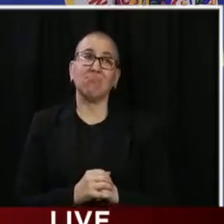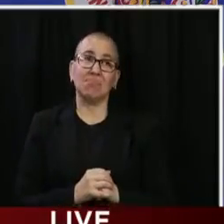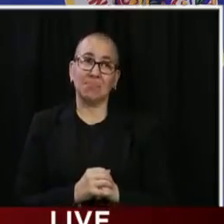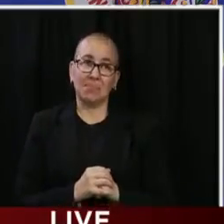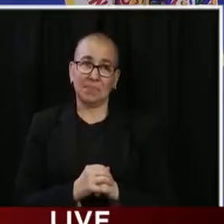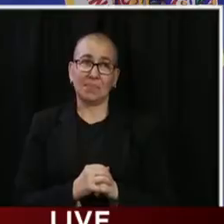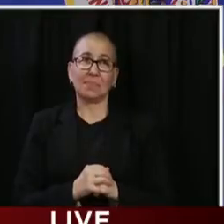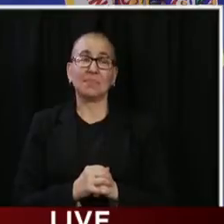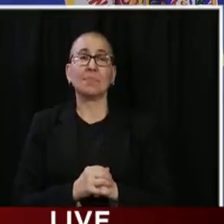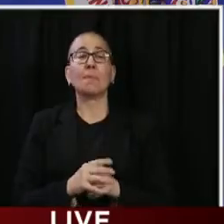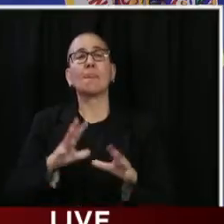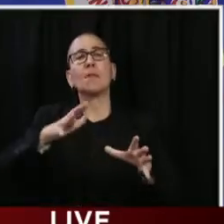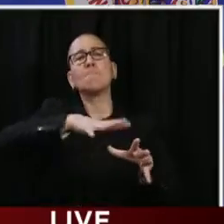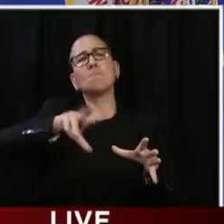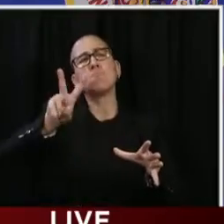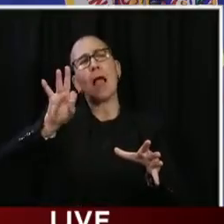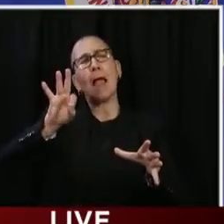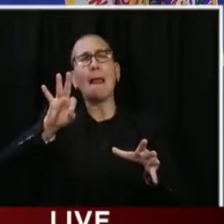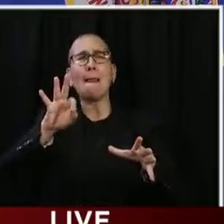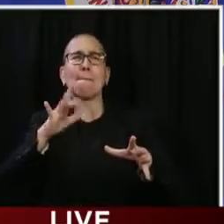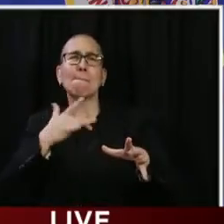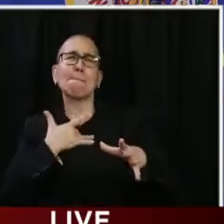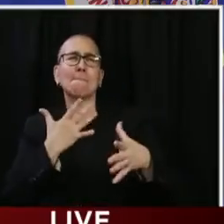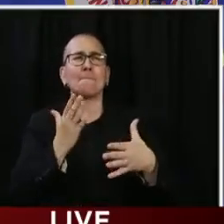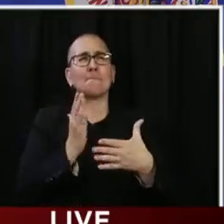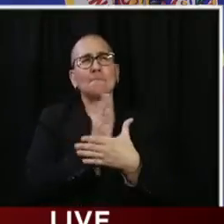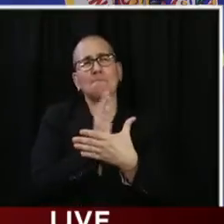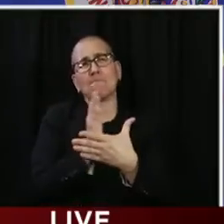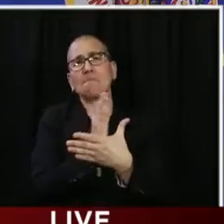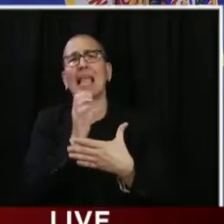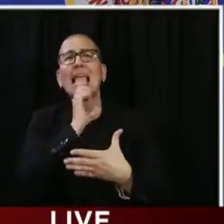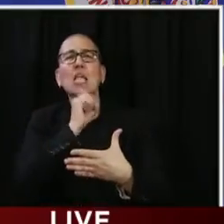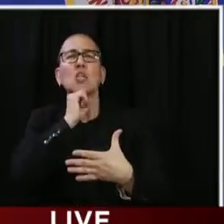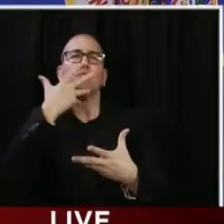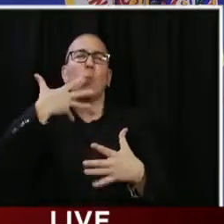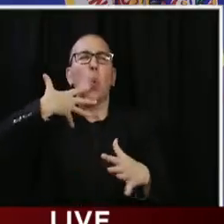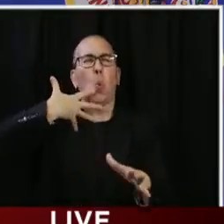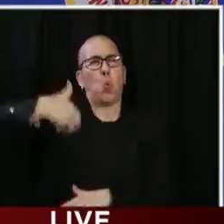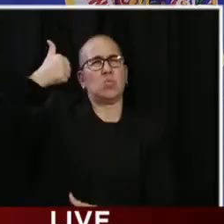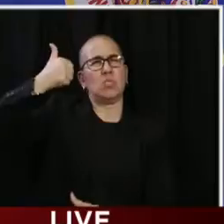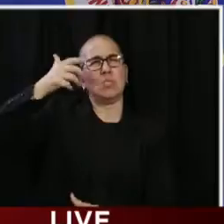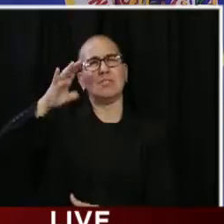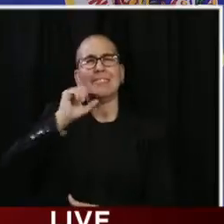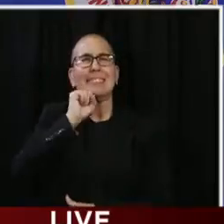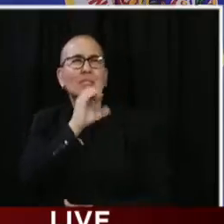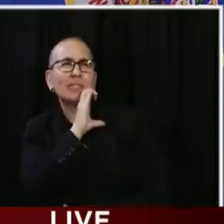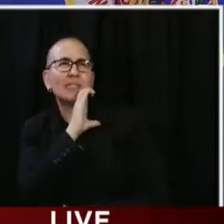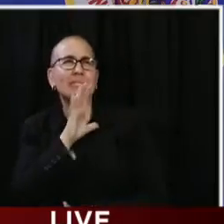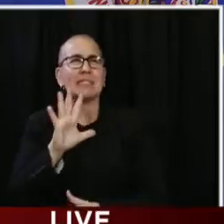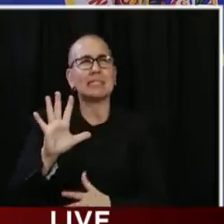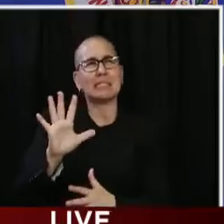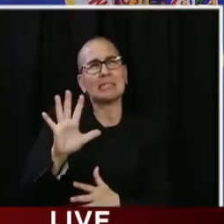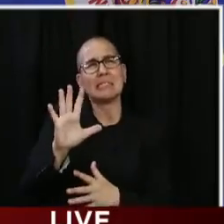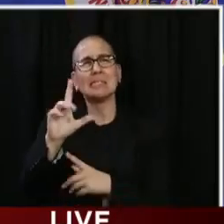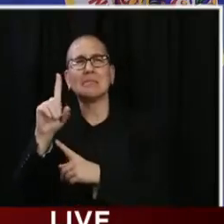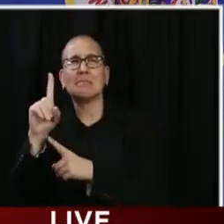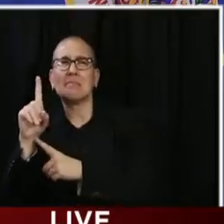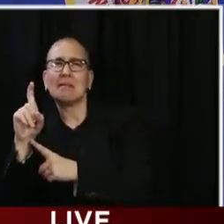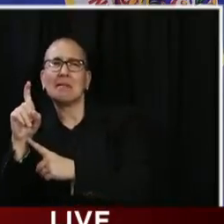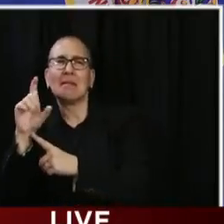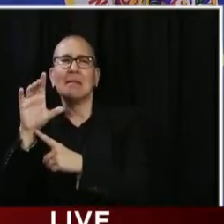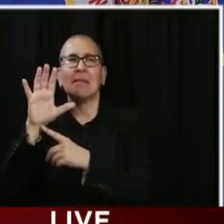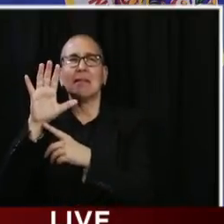toward the older ages, two persons over age 100, seven in their 90s, eight in their 80s, five in their 70s, 50 in